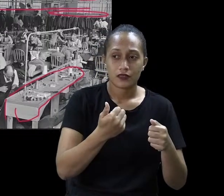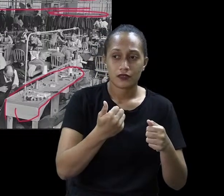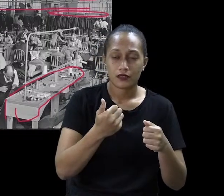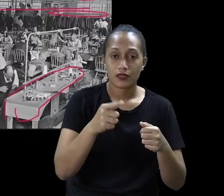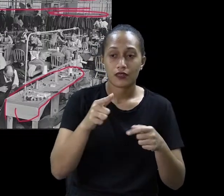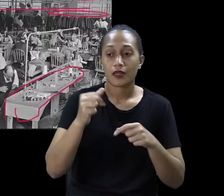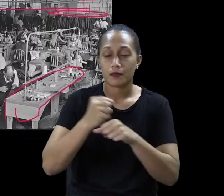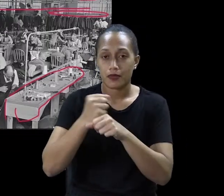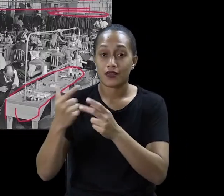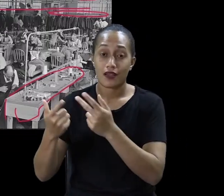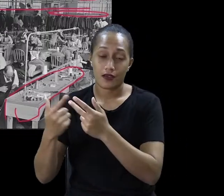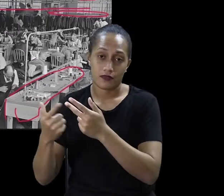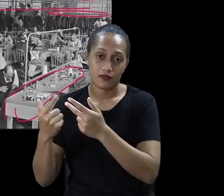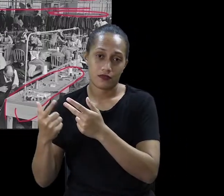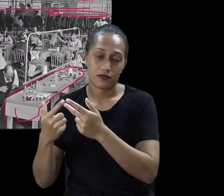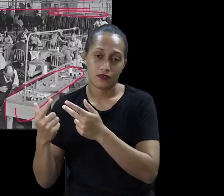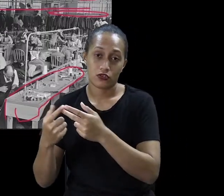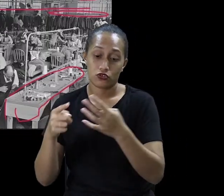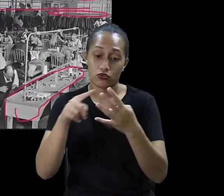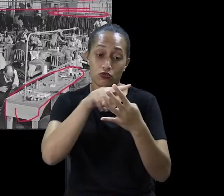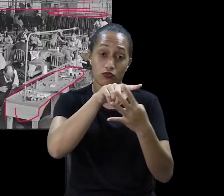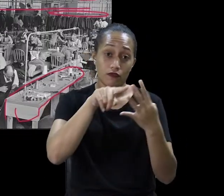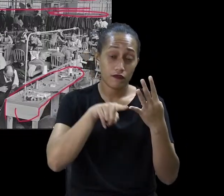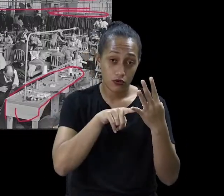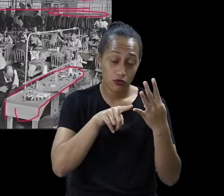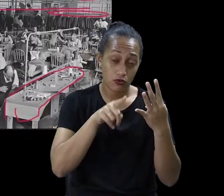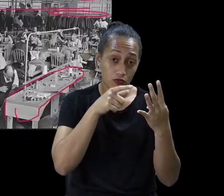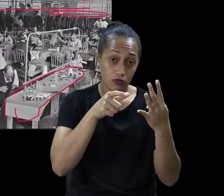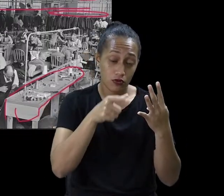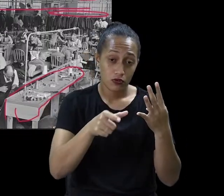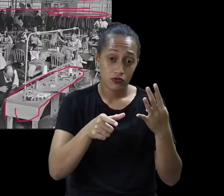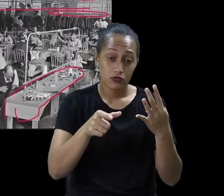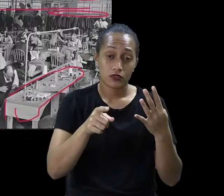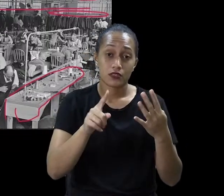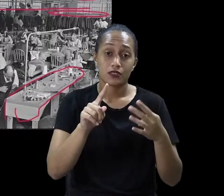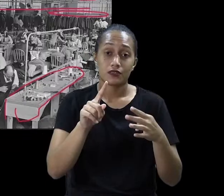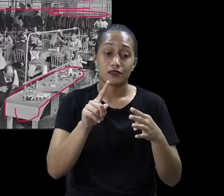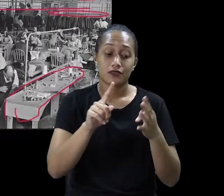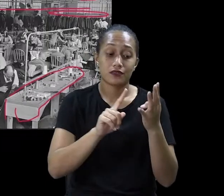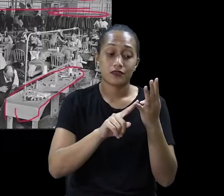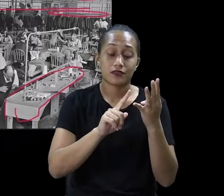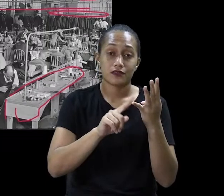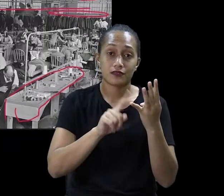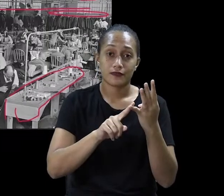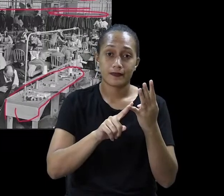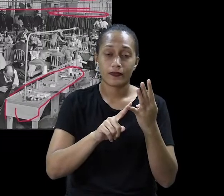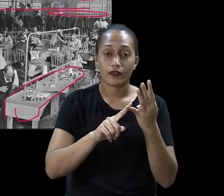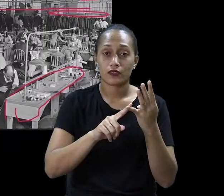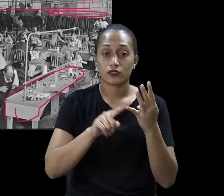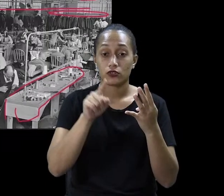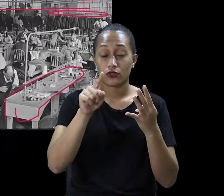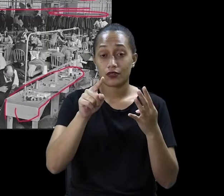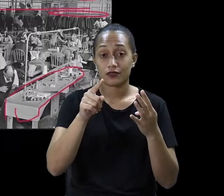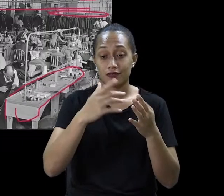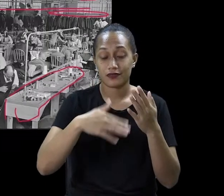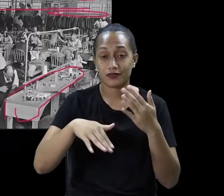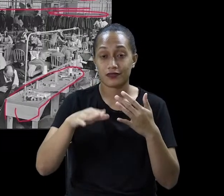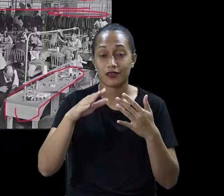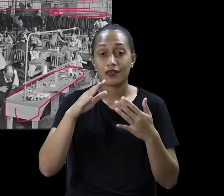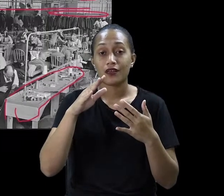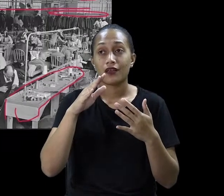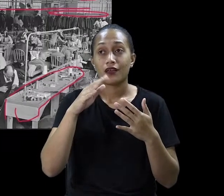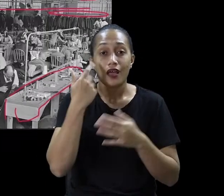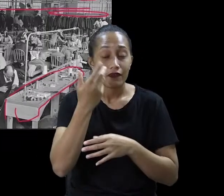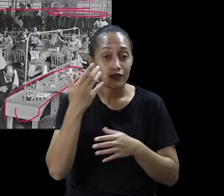production, don't think about it as technology in everyday language where you think of computer chips or software. When people are talking about